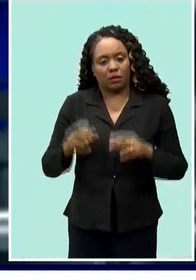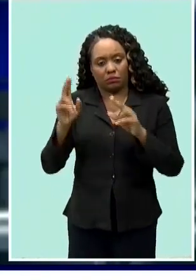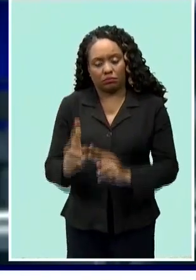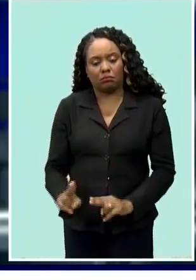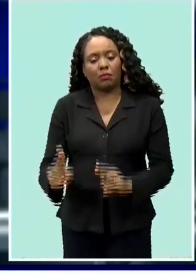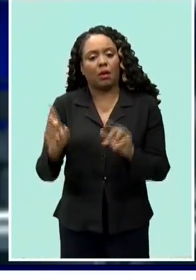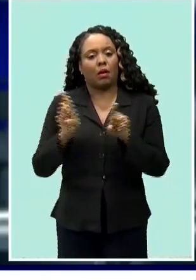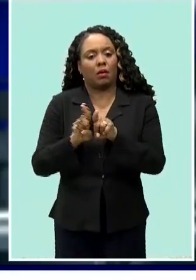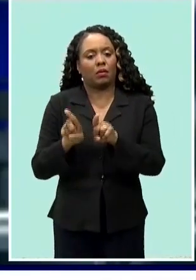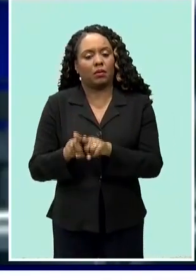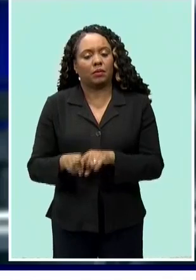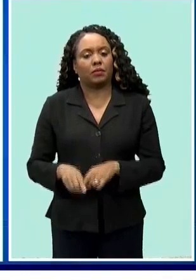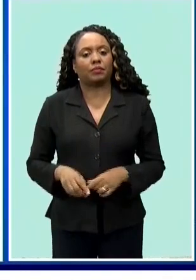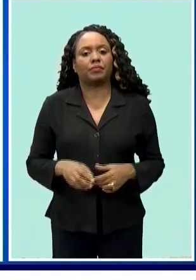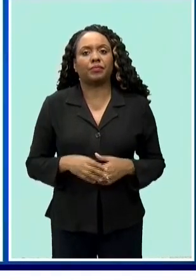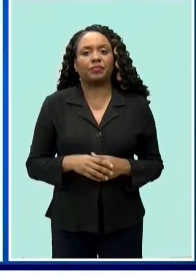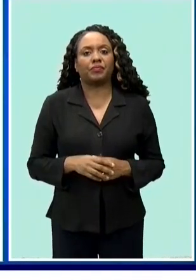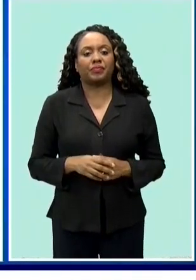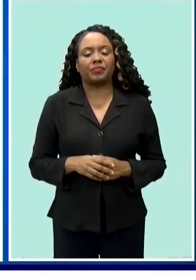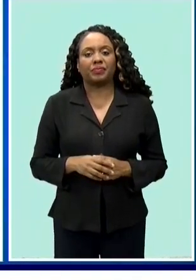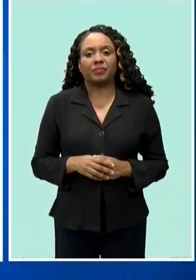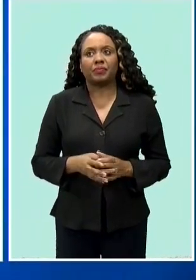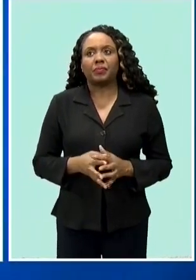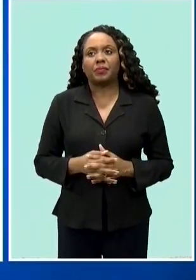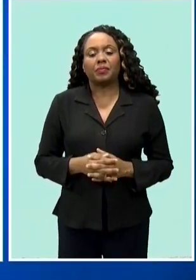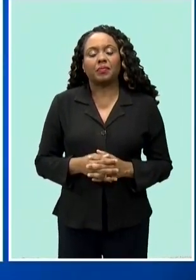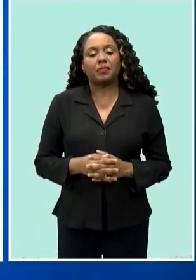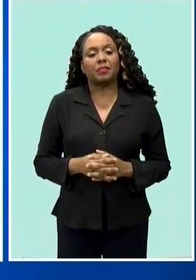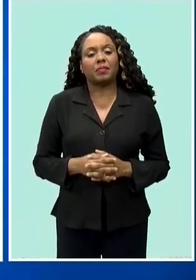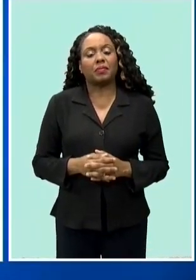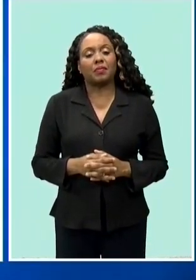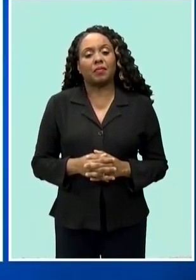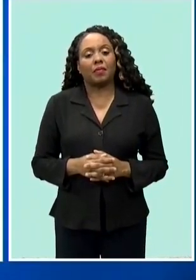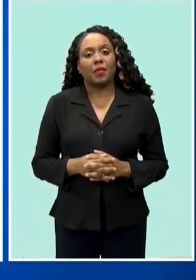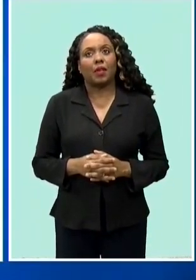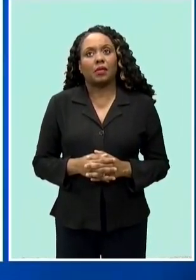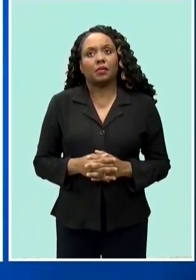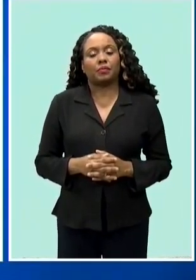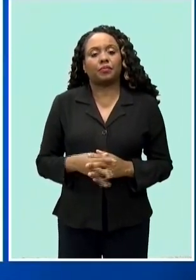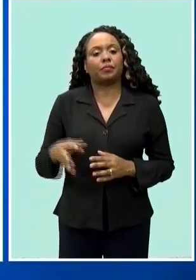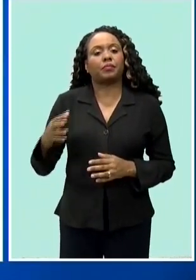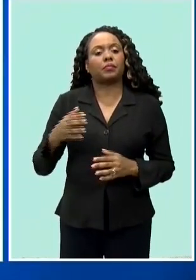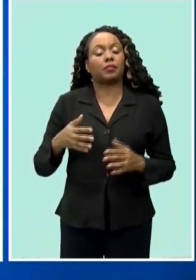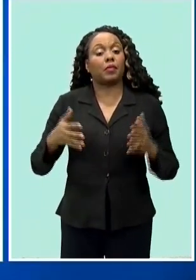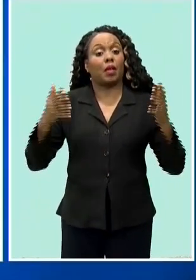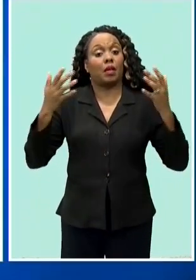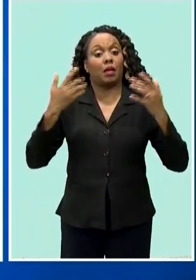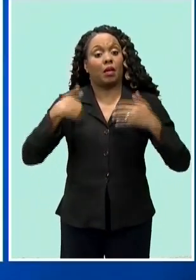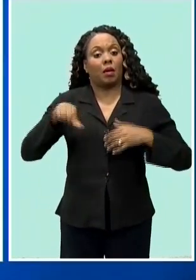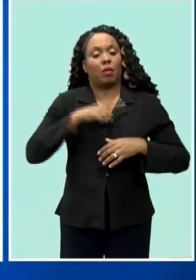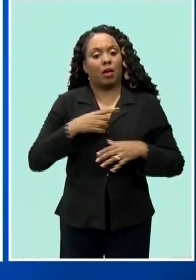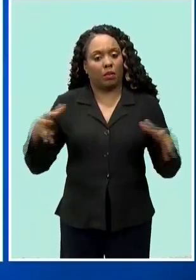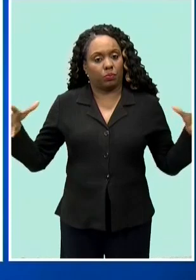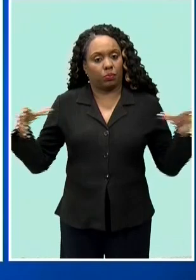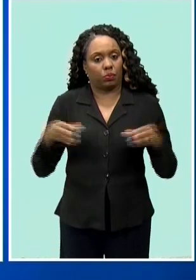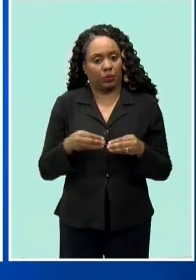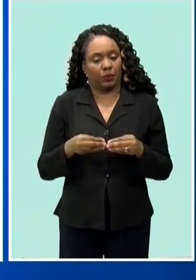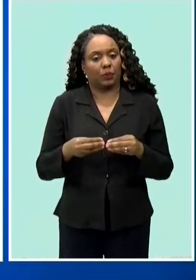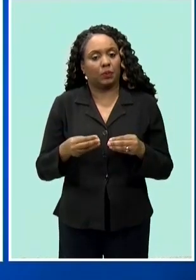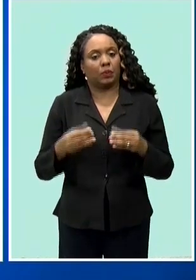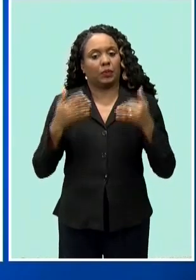order. Mr. Speaker, we have come today, therefore,